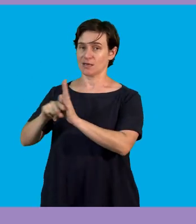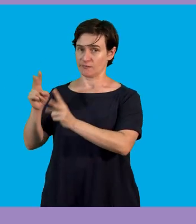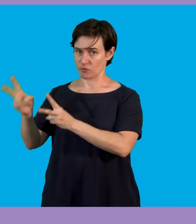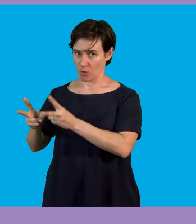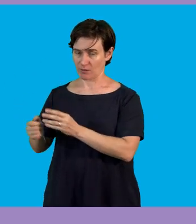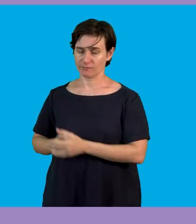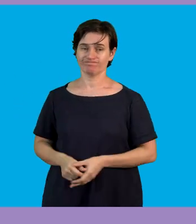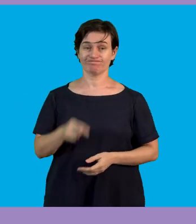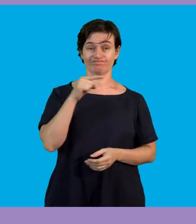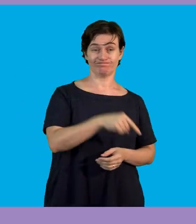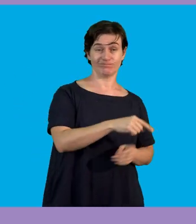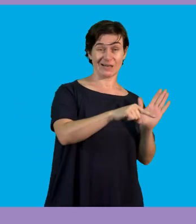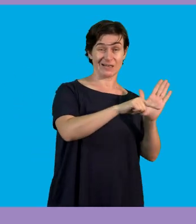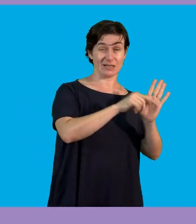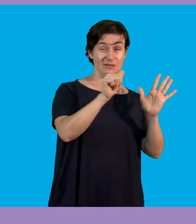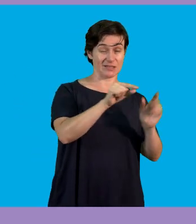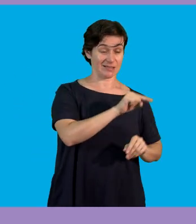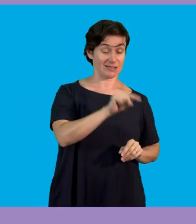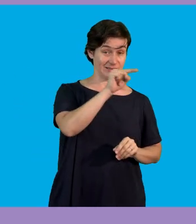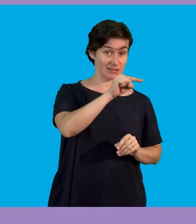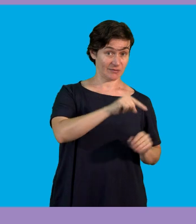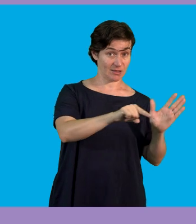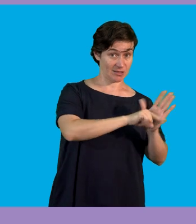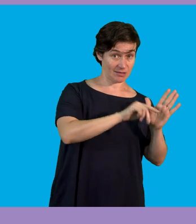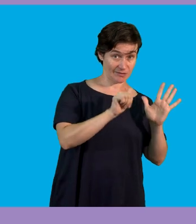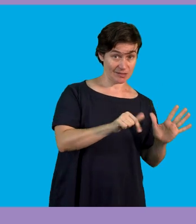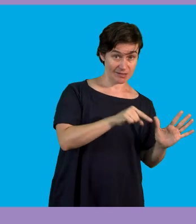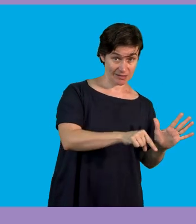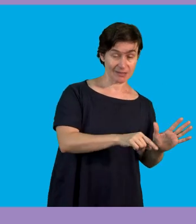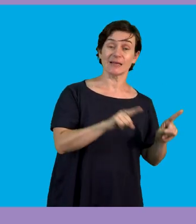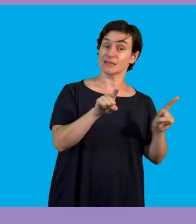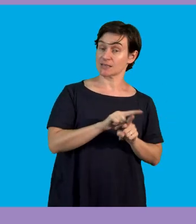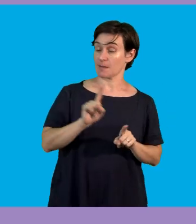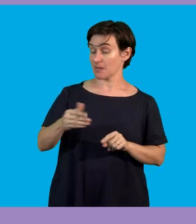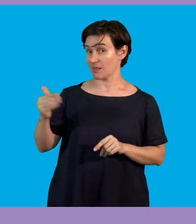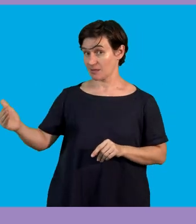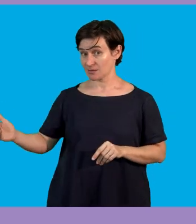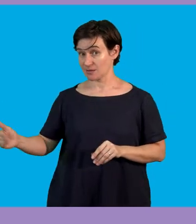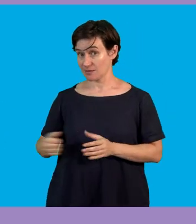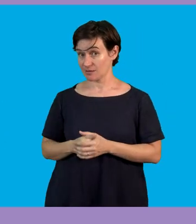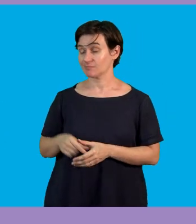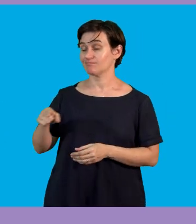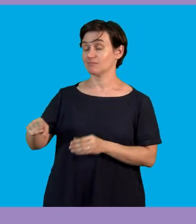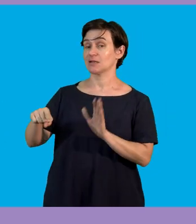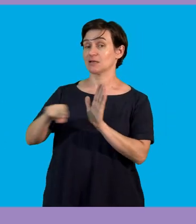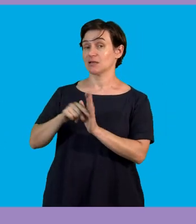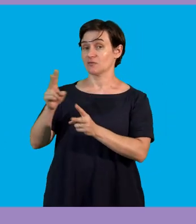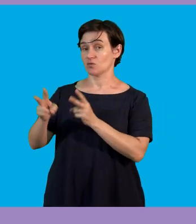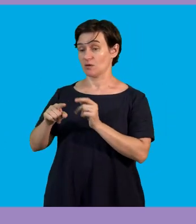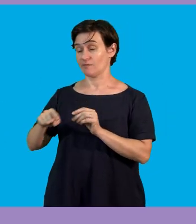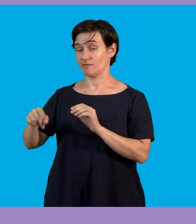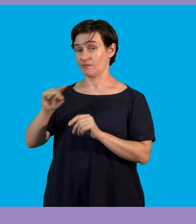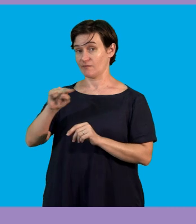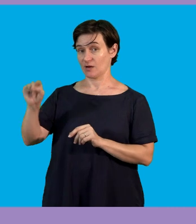negative 12. Then we divide by negative 6. On the left, we divide, which we also divide